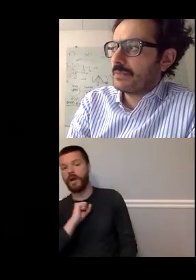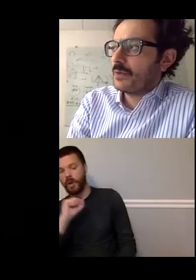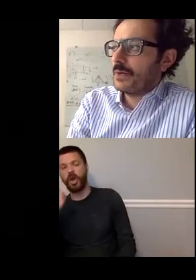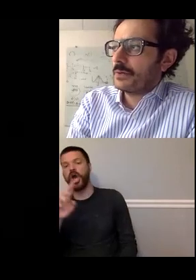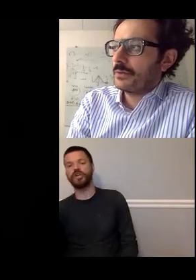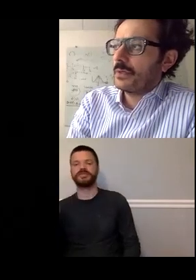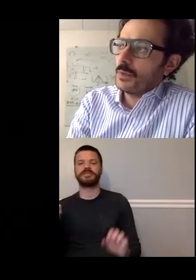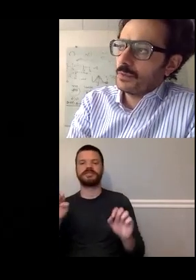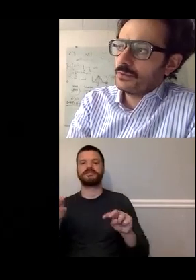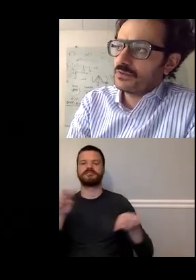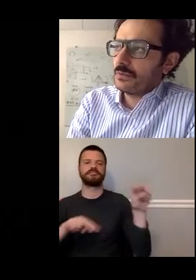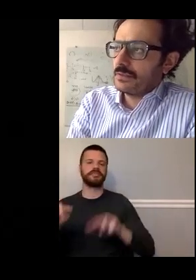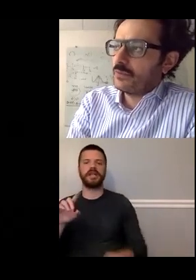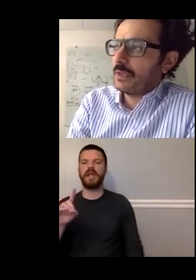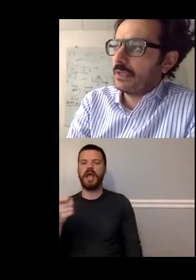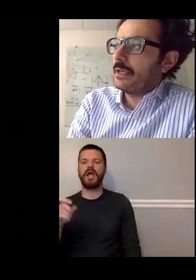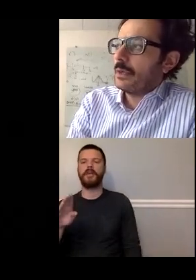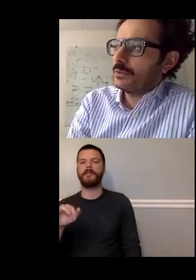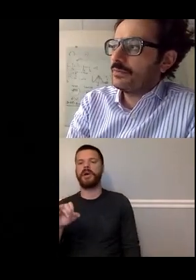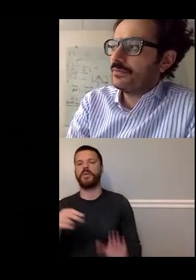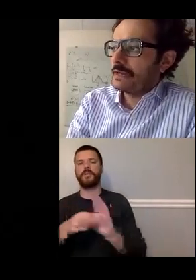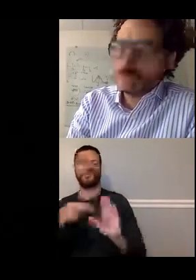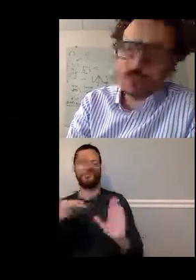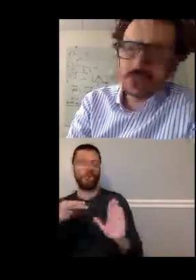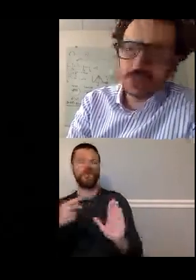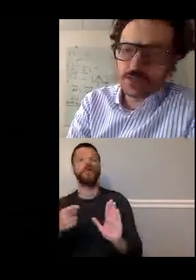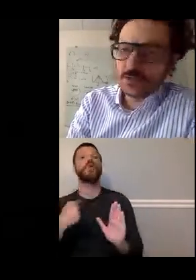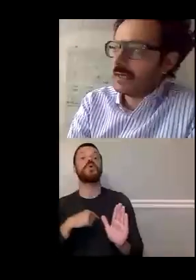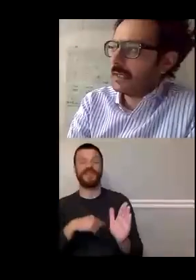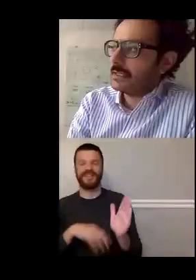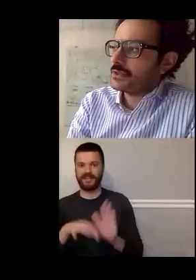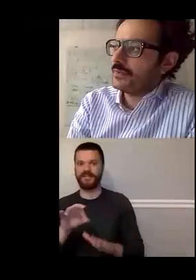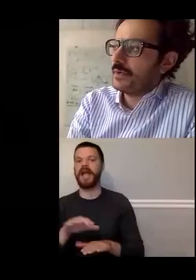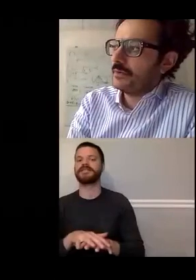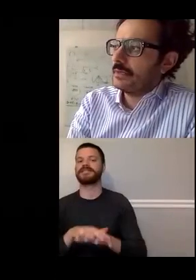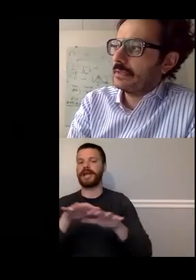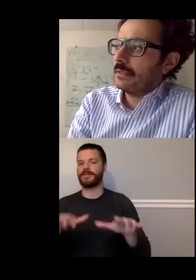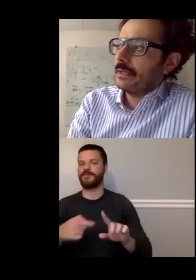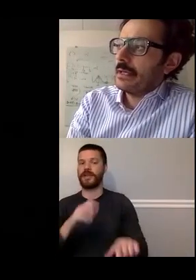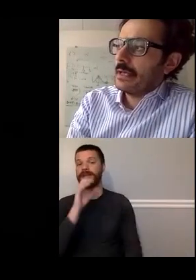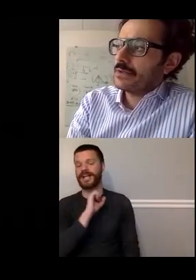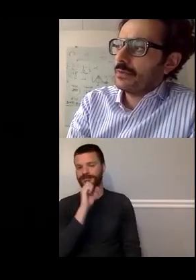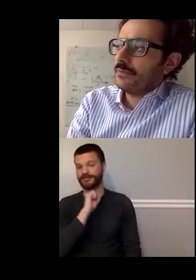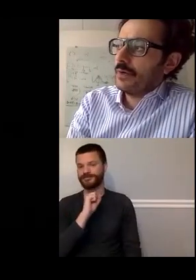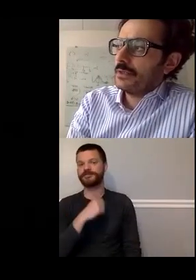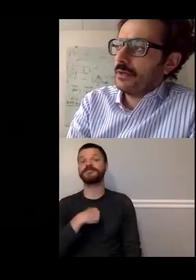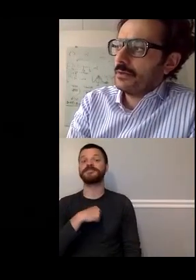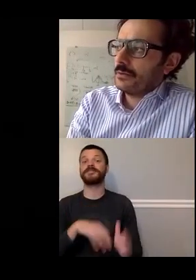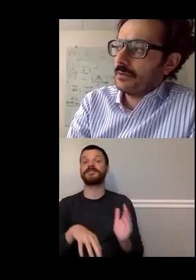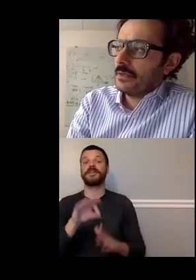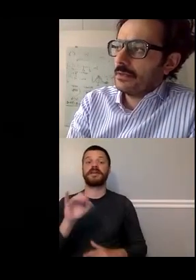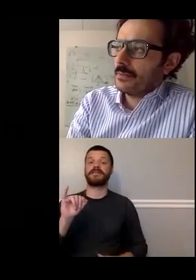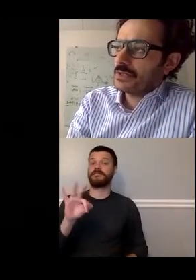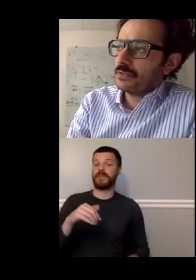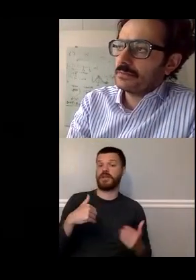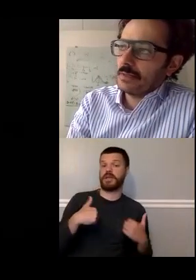diagnostic biomarker. And when we do so in this way, we do find a separation actually by age. We found that if you are younger,